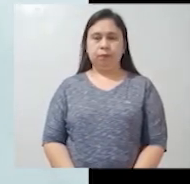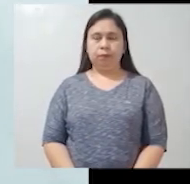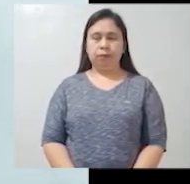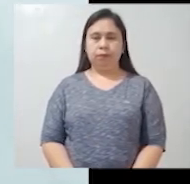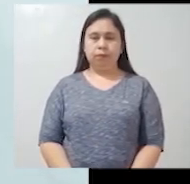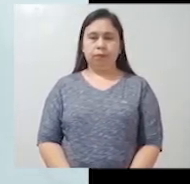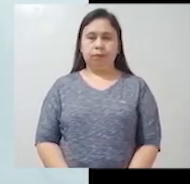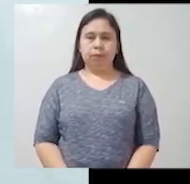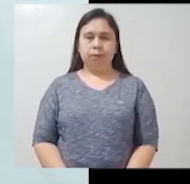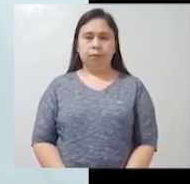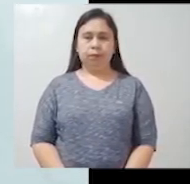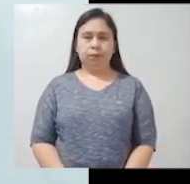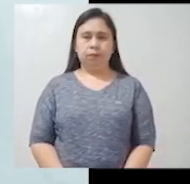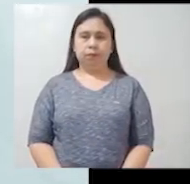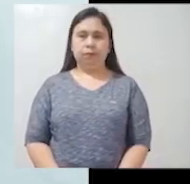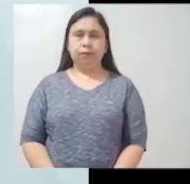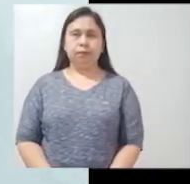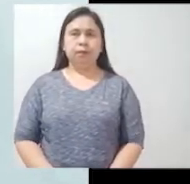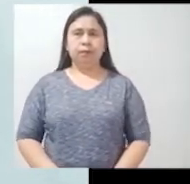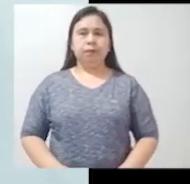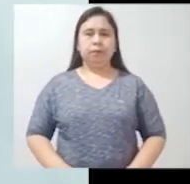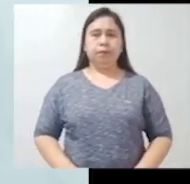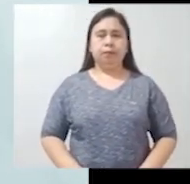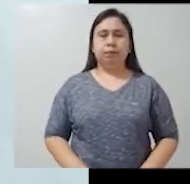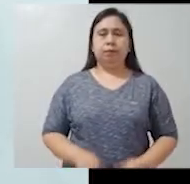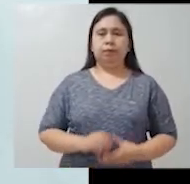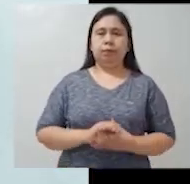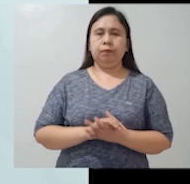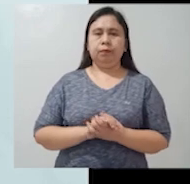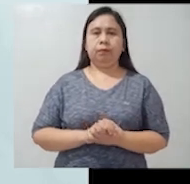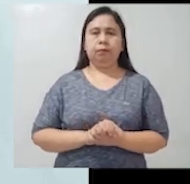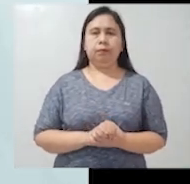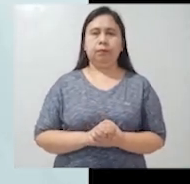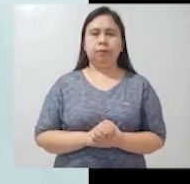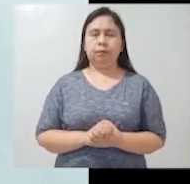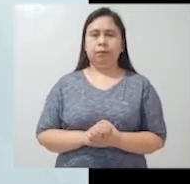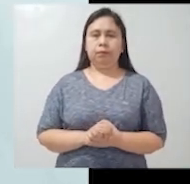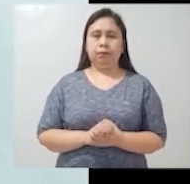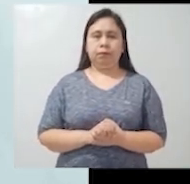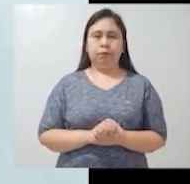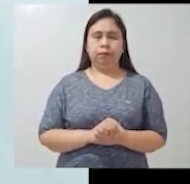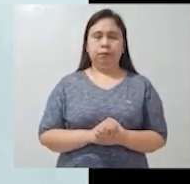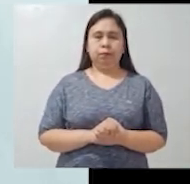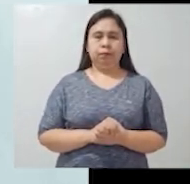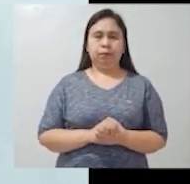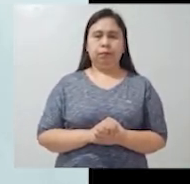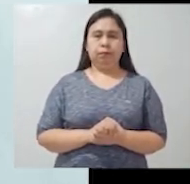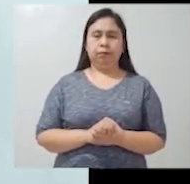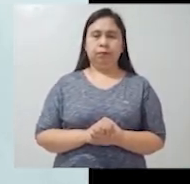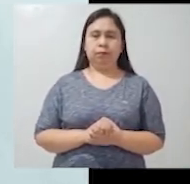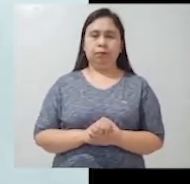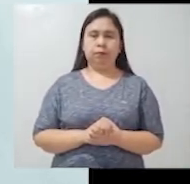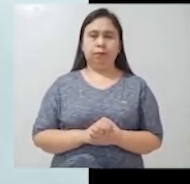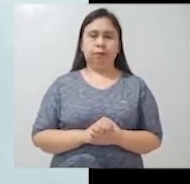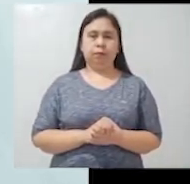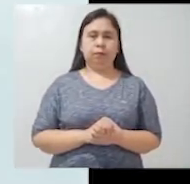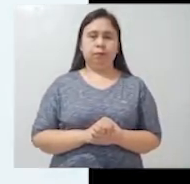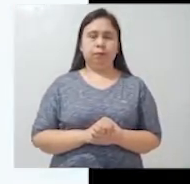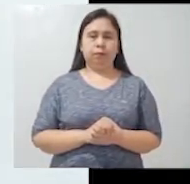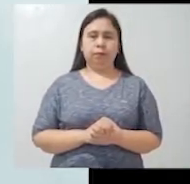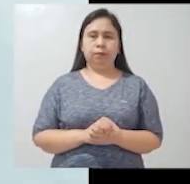The molecules are far off from each other and free to move about in the available space.